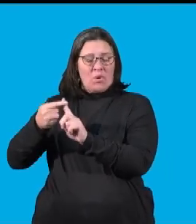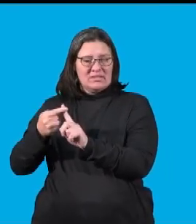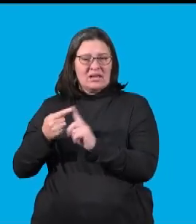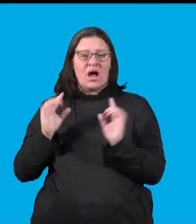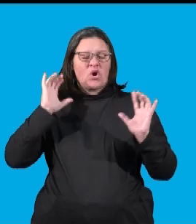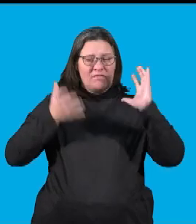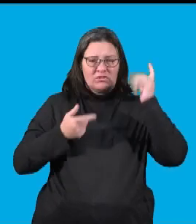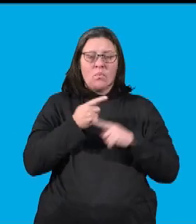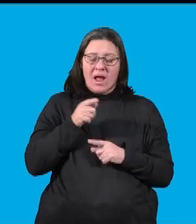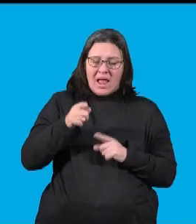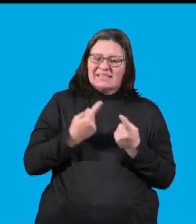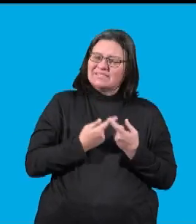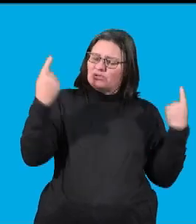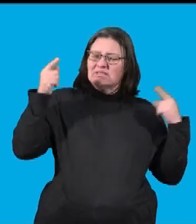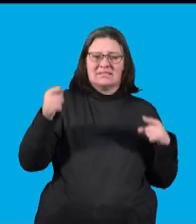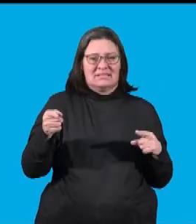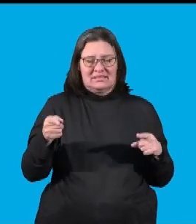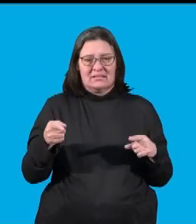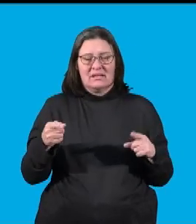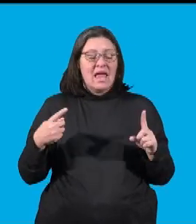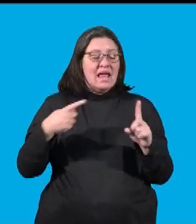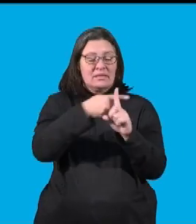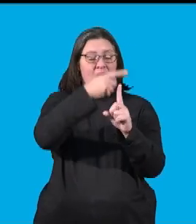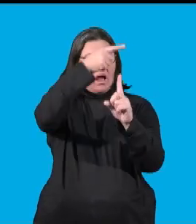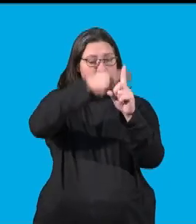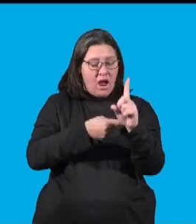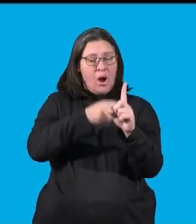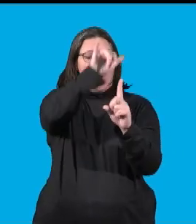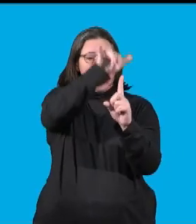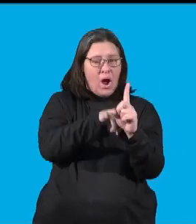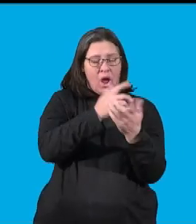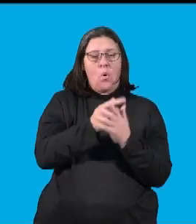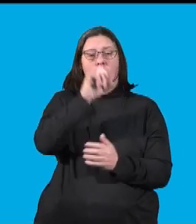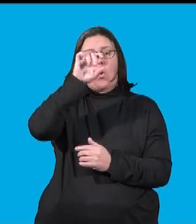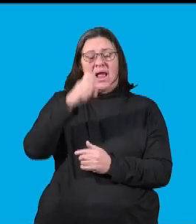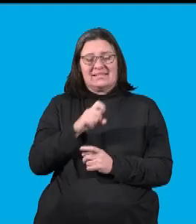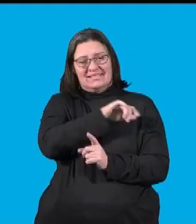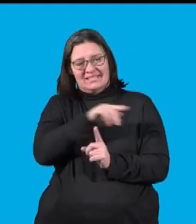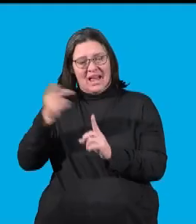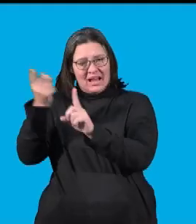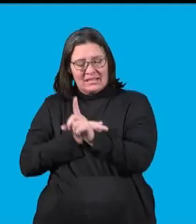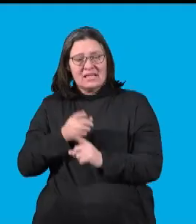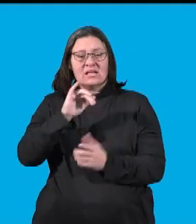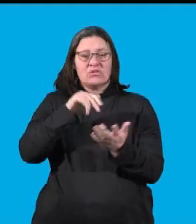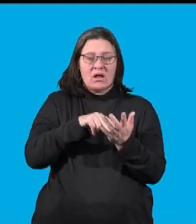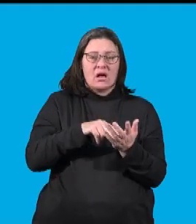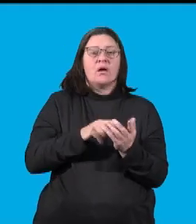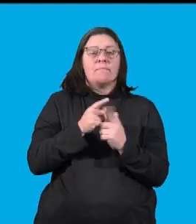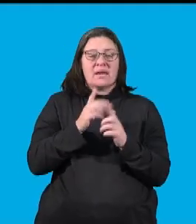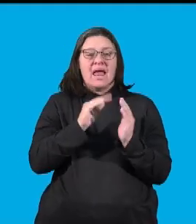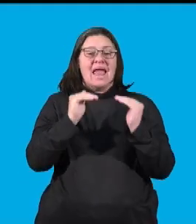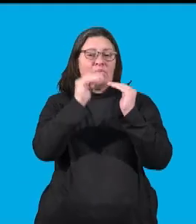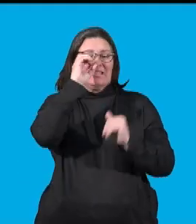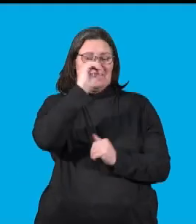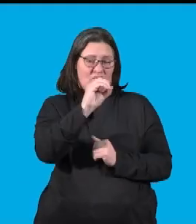points. Remember, stationary point is distinct from an intercept. An intercept is where the graph cuts the axes. Stationary point is where your